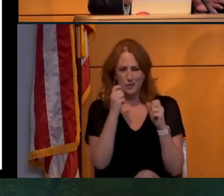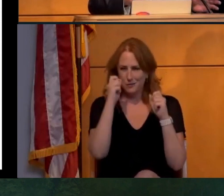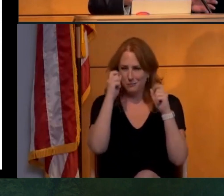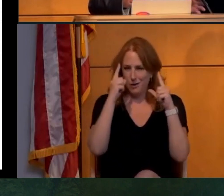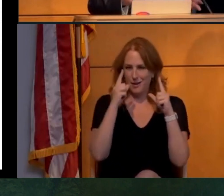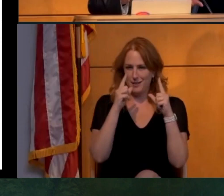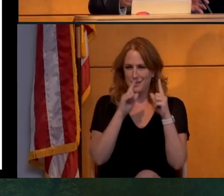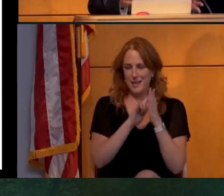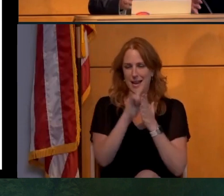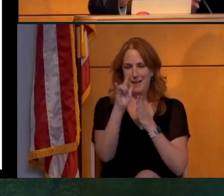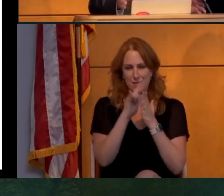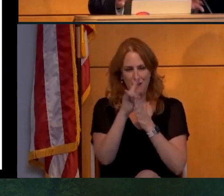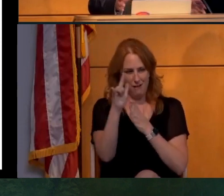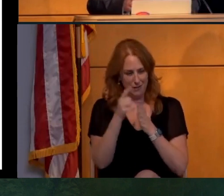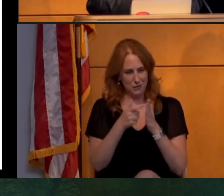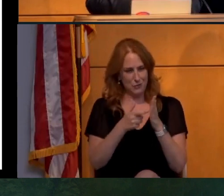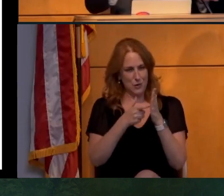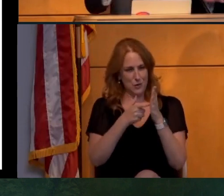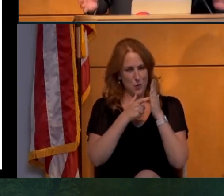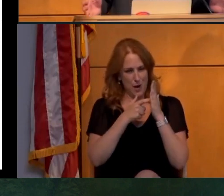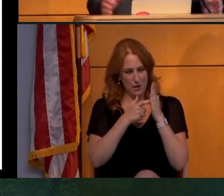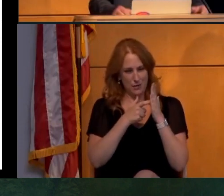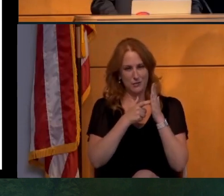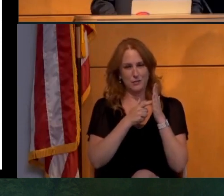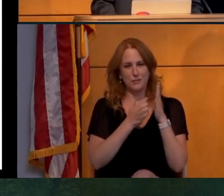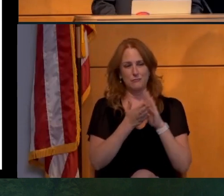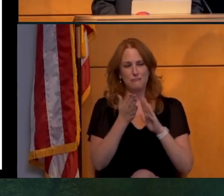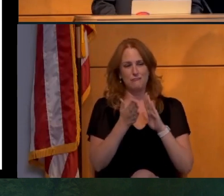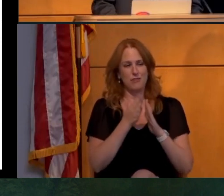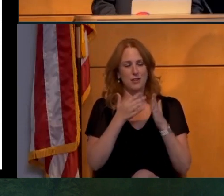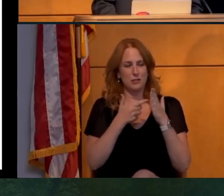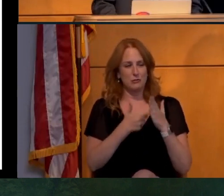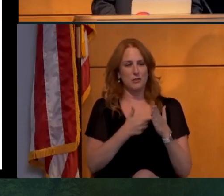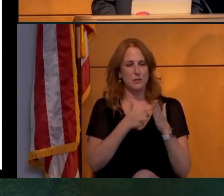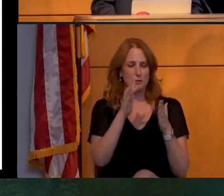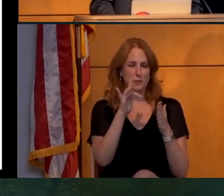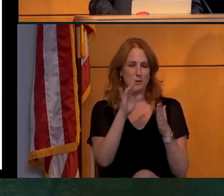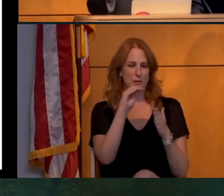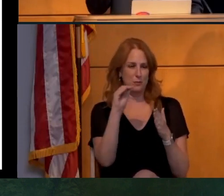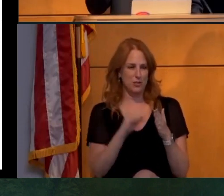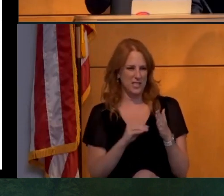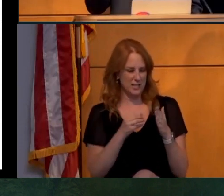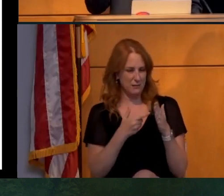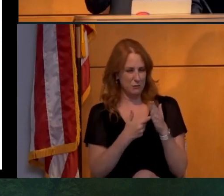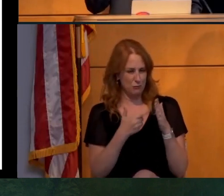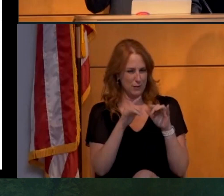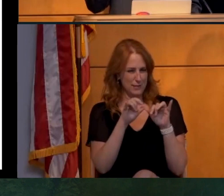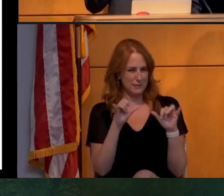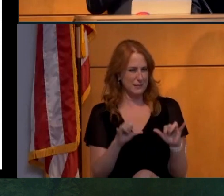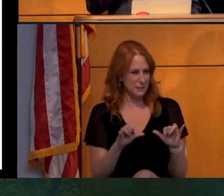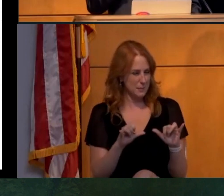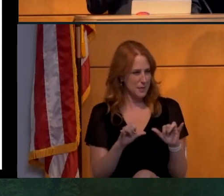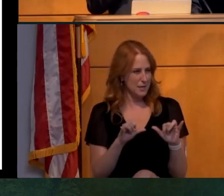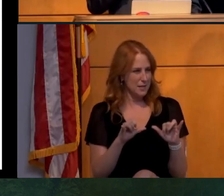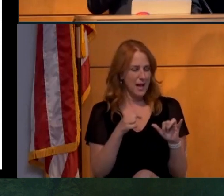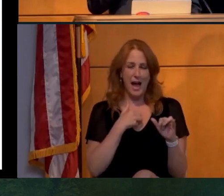run a drill is at 25% of the mass of the drilling system. So